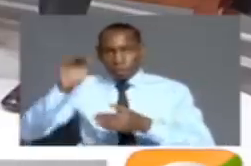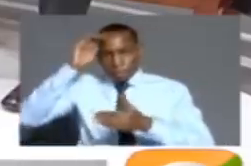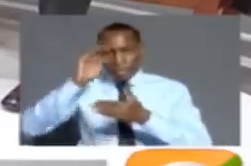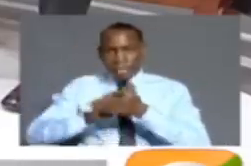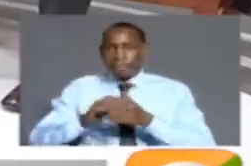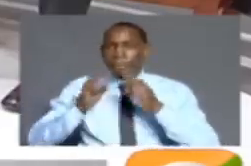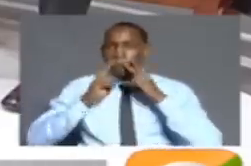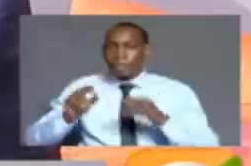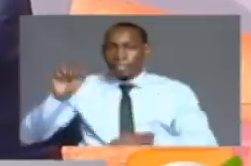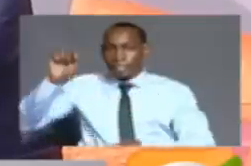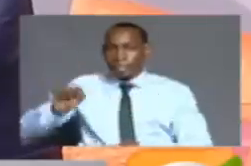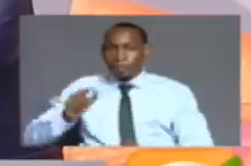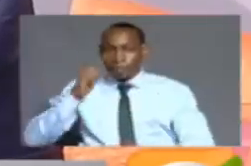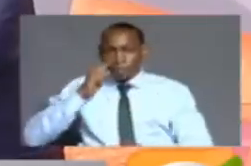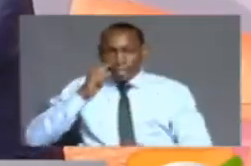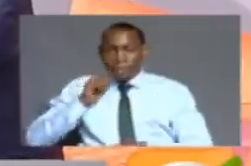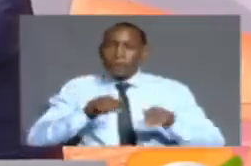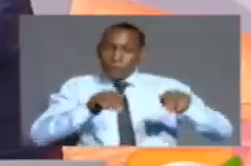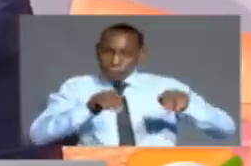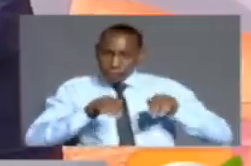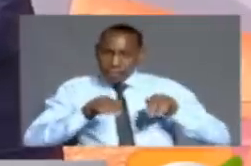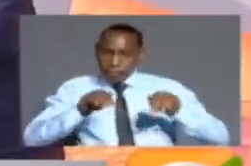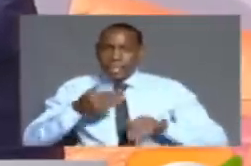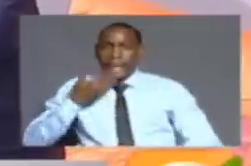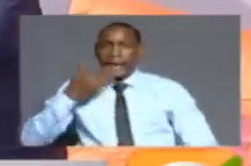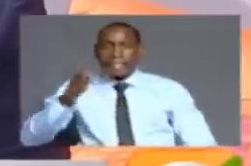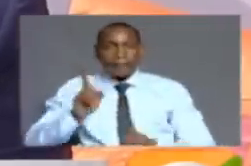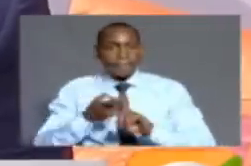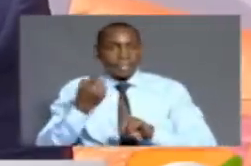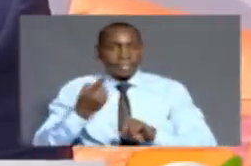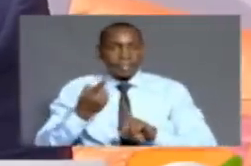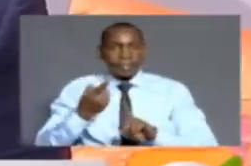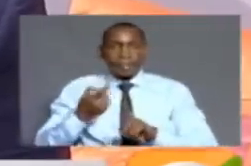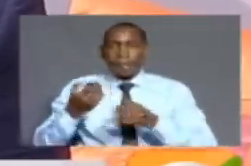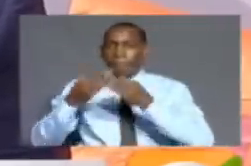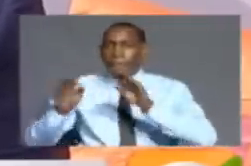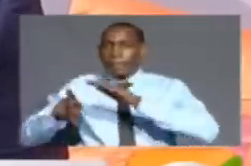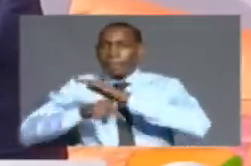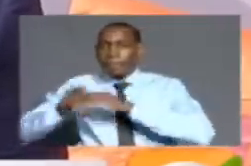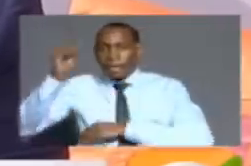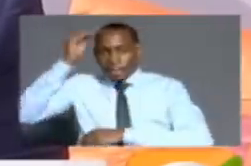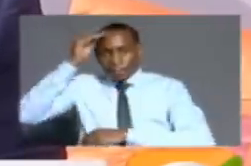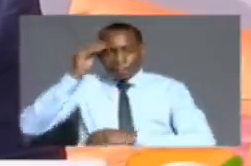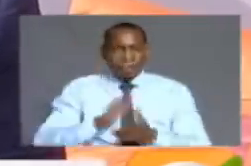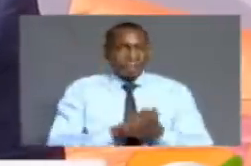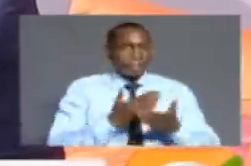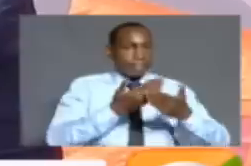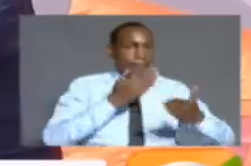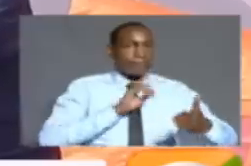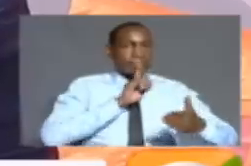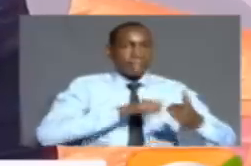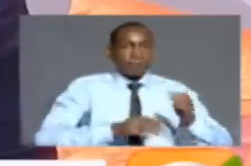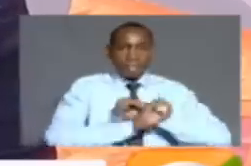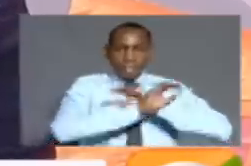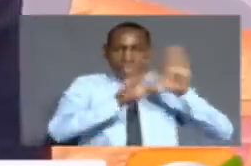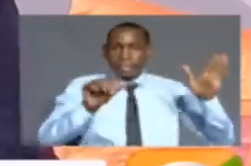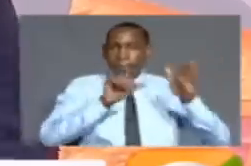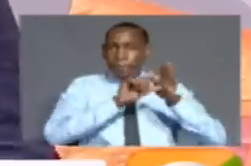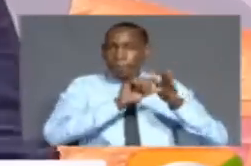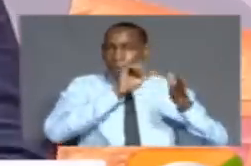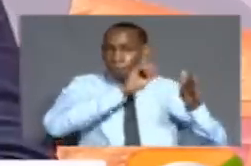Sudan? I said it very clearly. Wait, just I answer me it, first. For free said, primary education. I said it very clearly. Mm-hmm. The problem